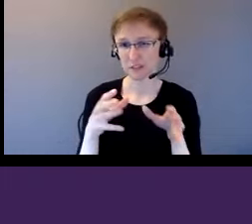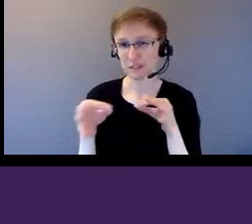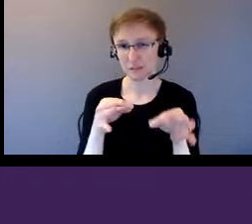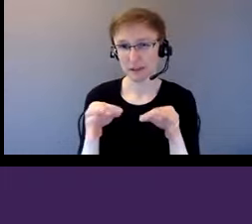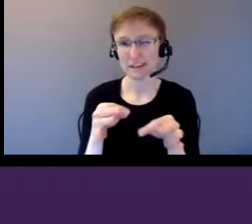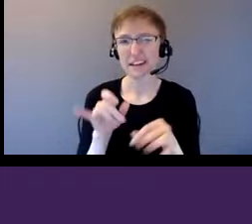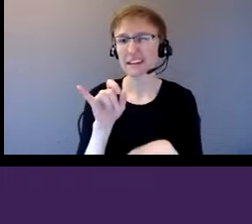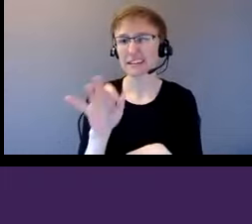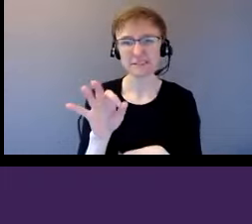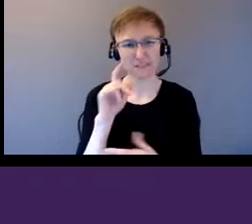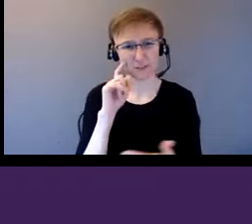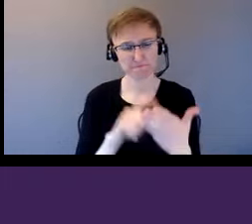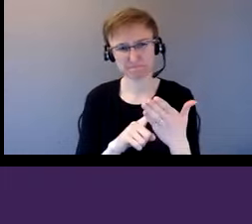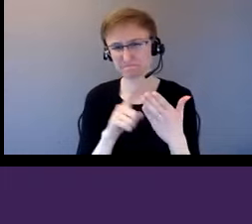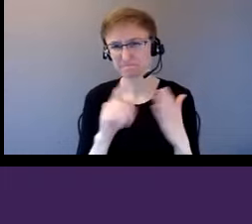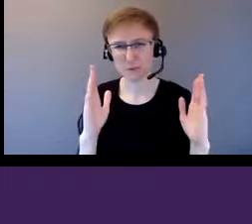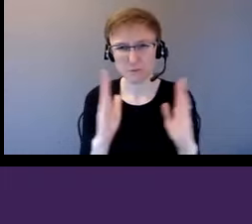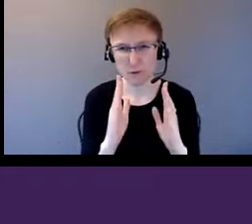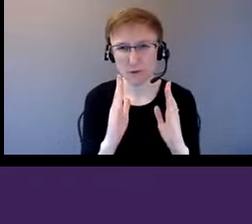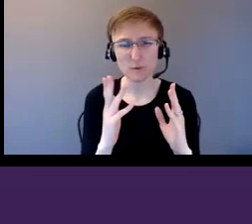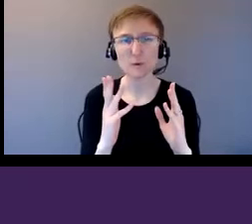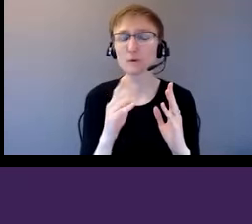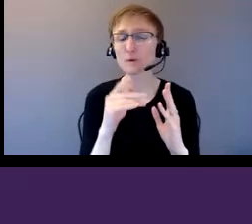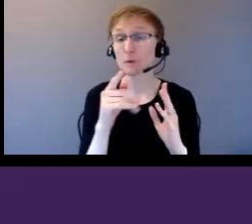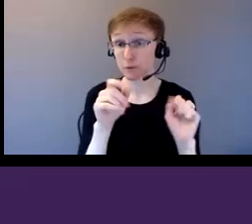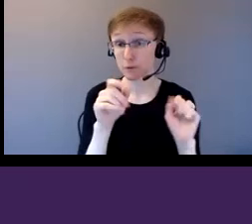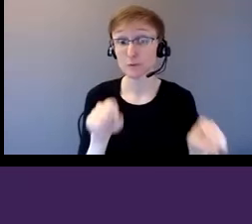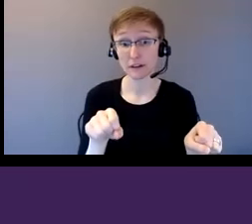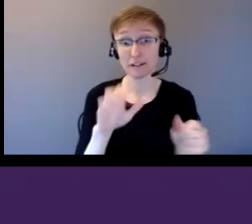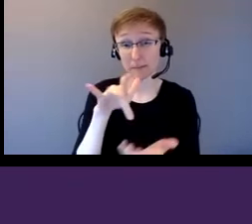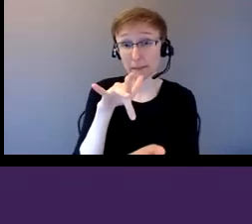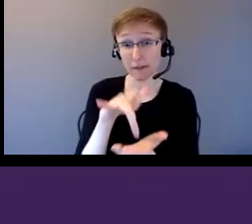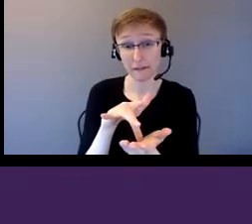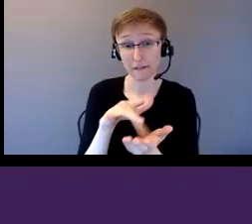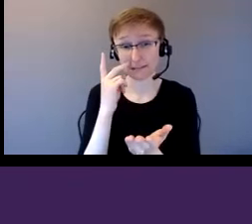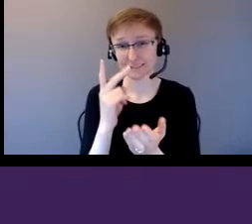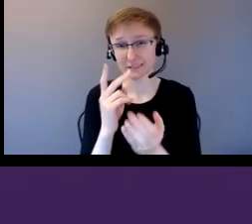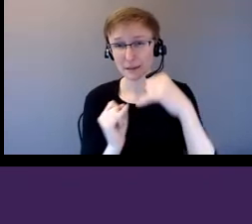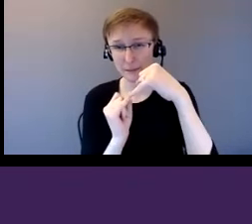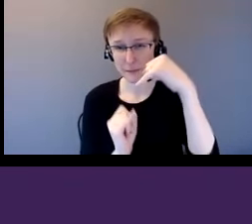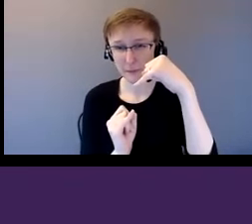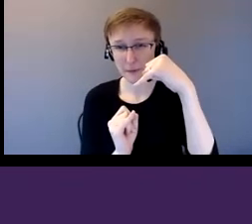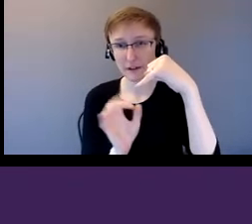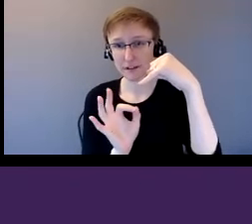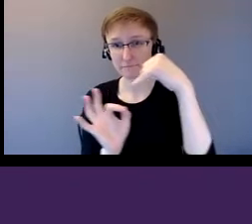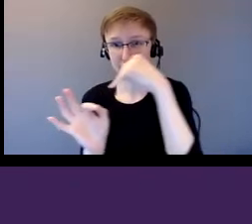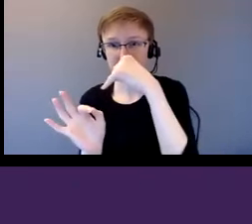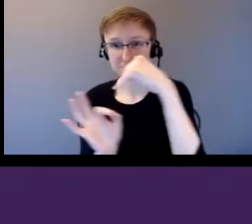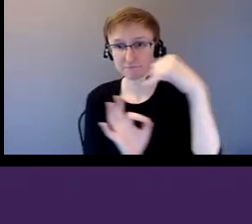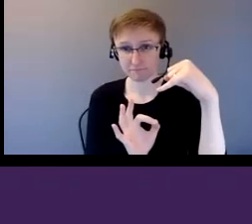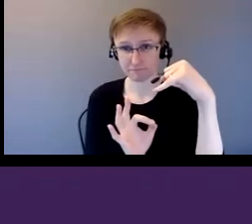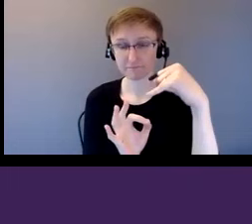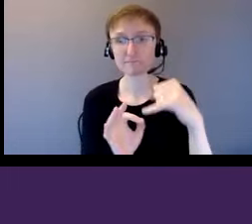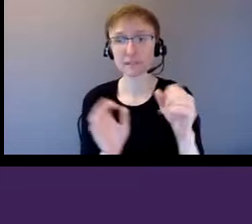screen smaller, you can drag the screen to the left and you can adjust the screen to your liking. There will